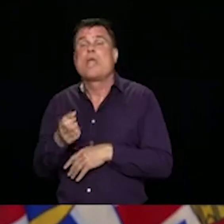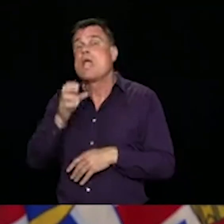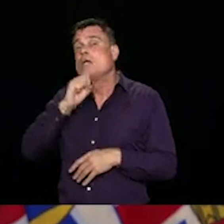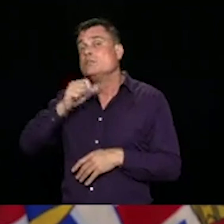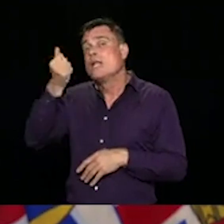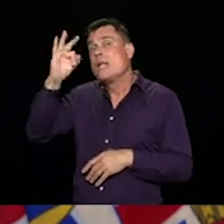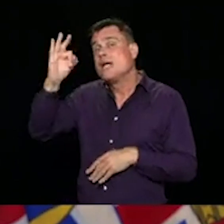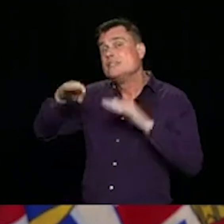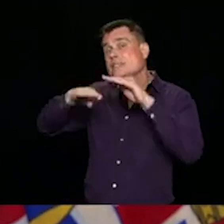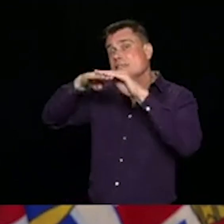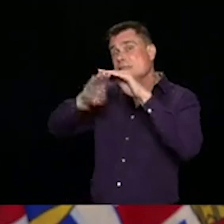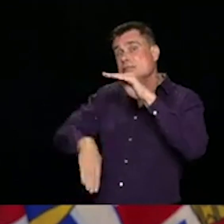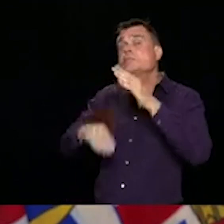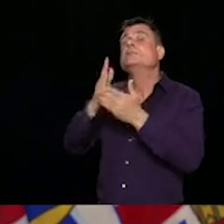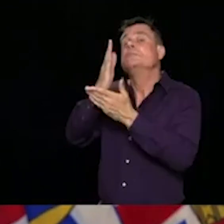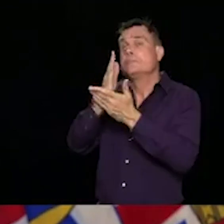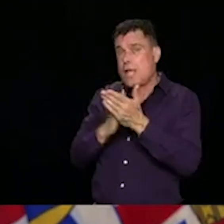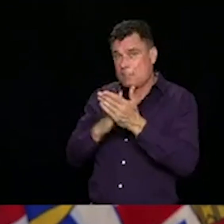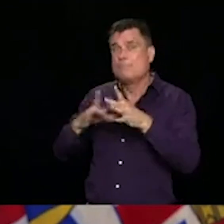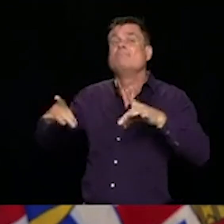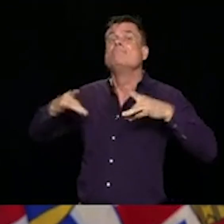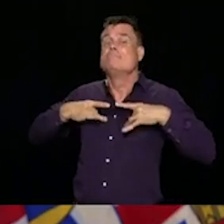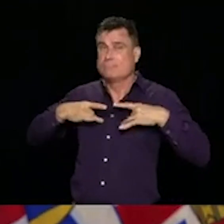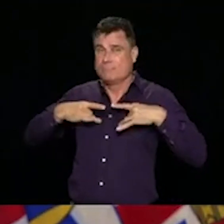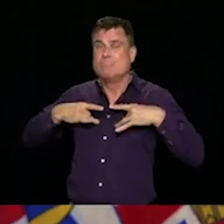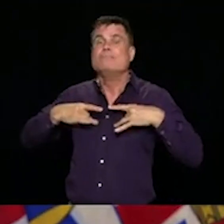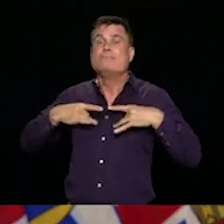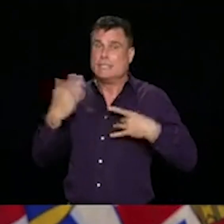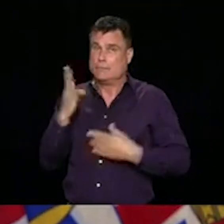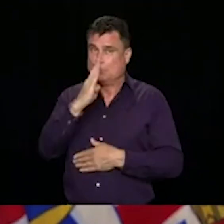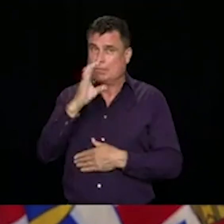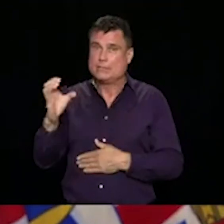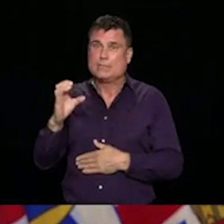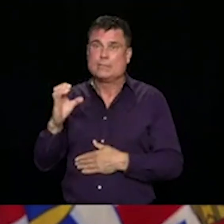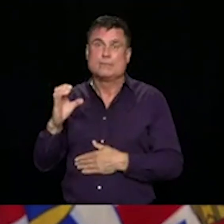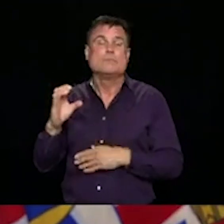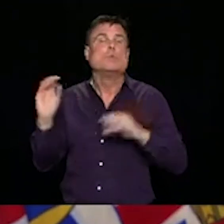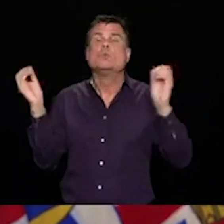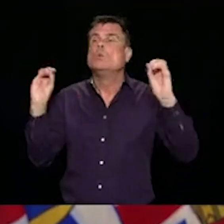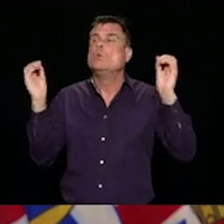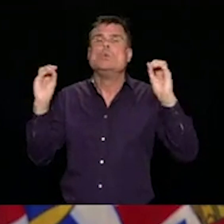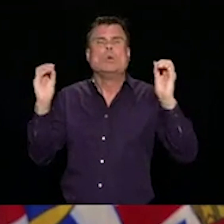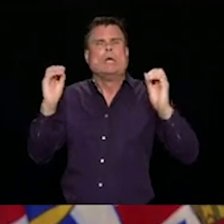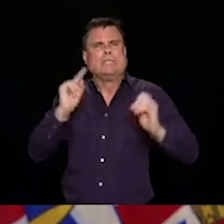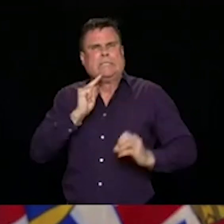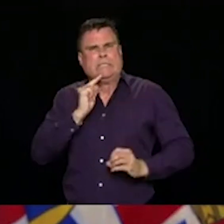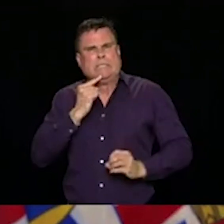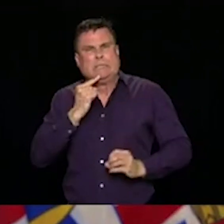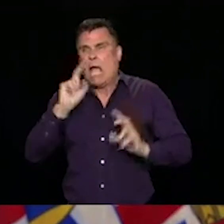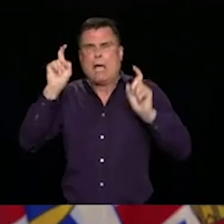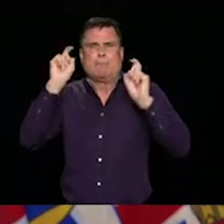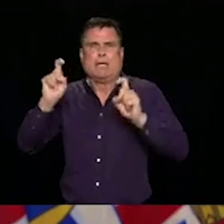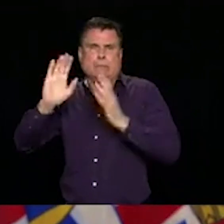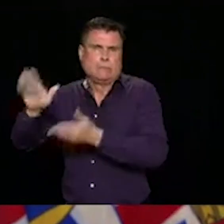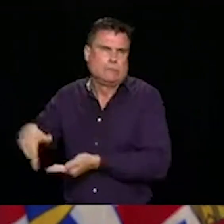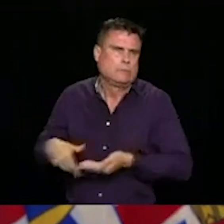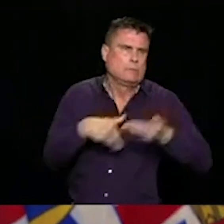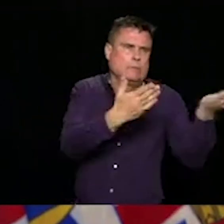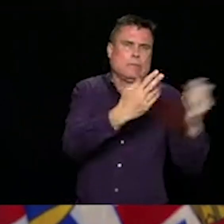no deaths in BC. We've had, I think we're up to 78 or 79 overall of young people under the age